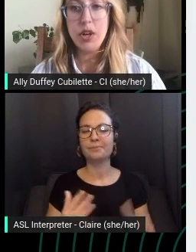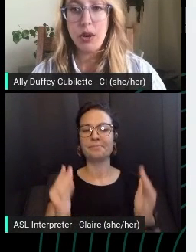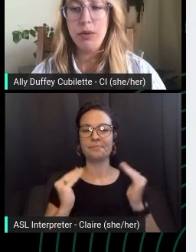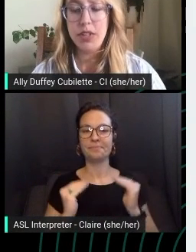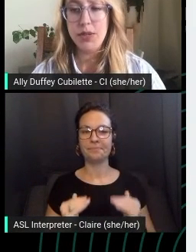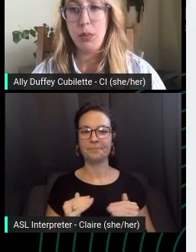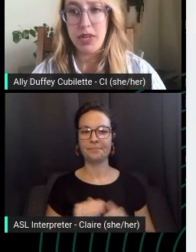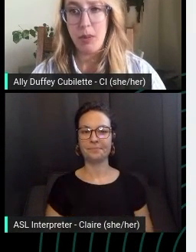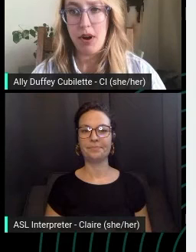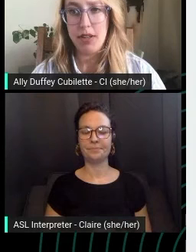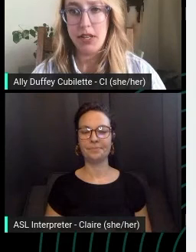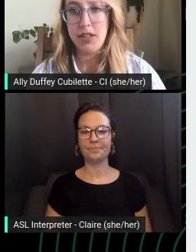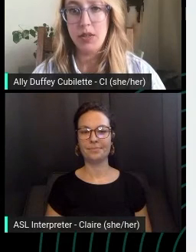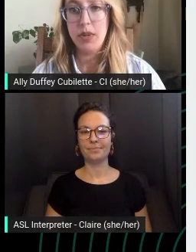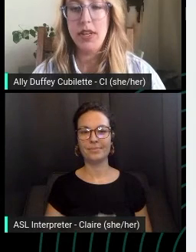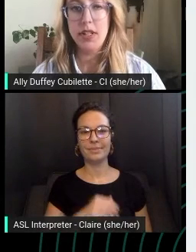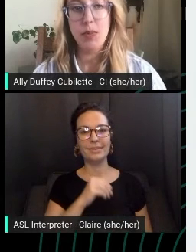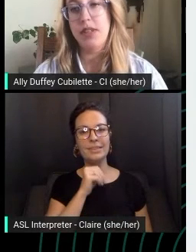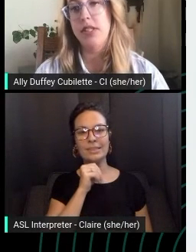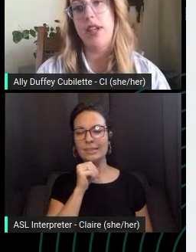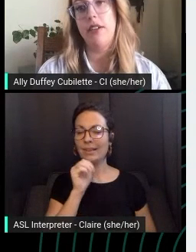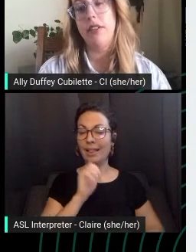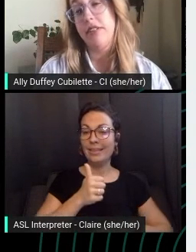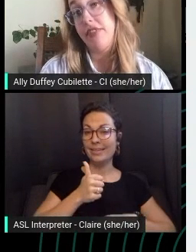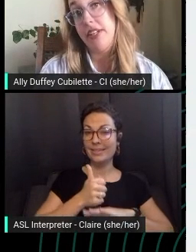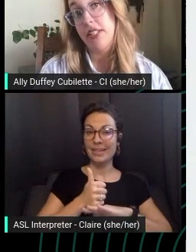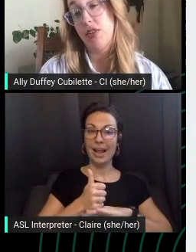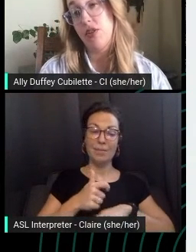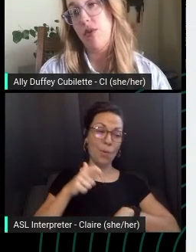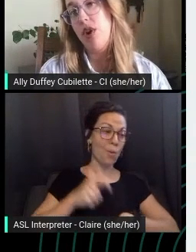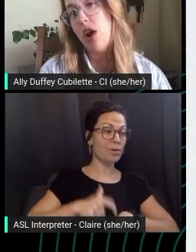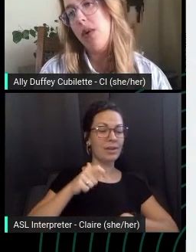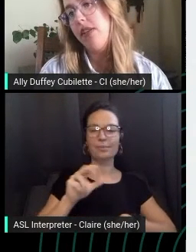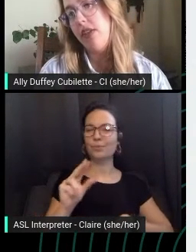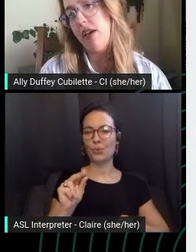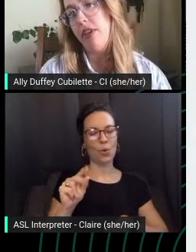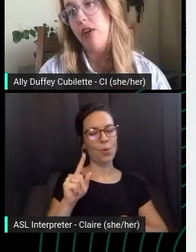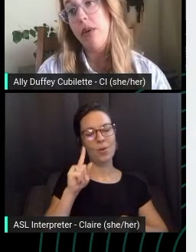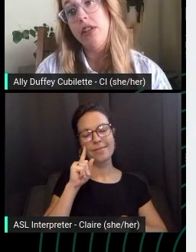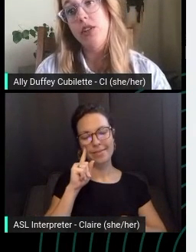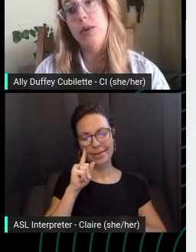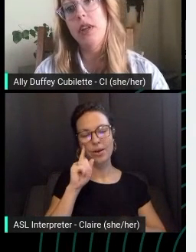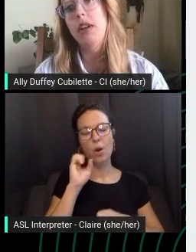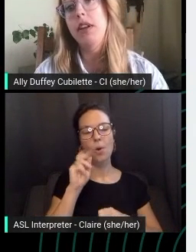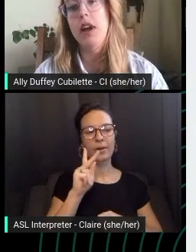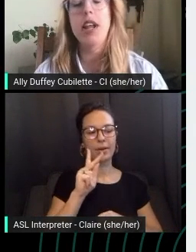Since we know this will be a process, we think it's best to tackle it in phases. So knowing then that